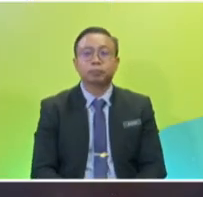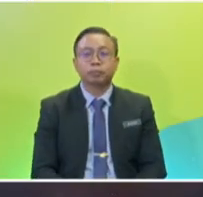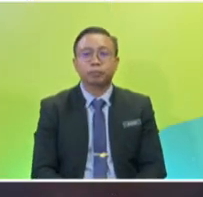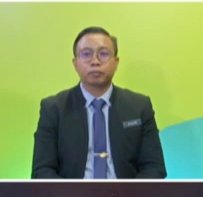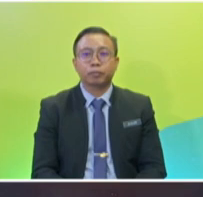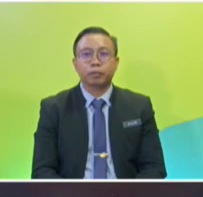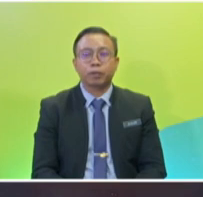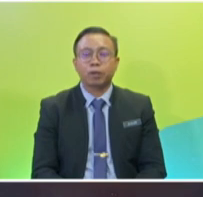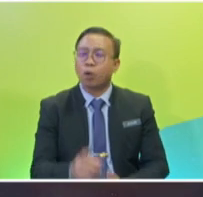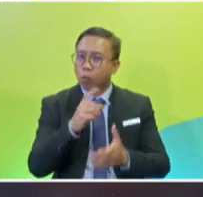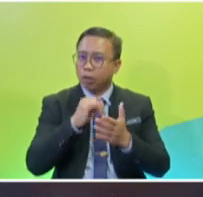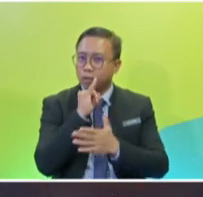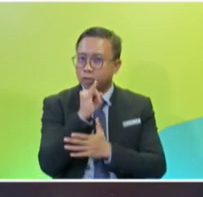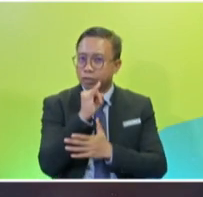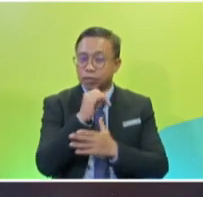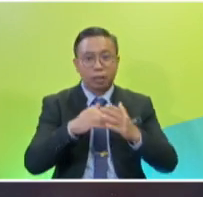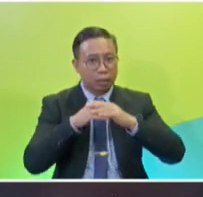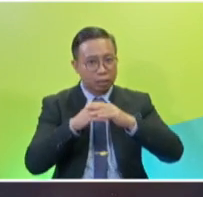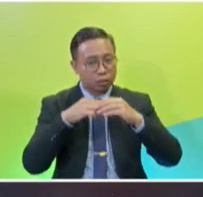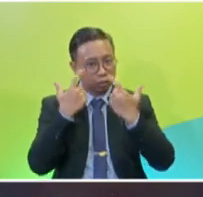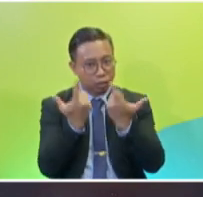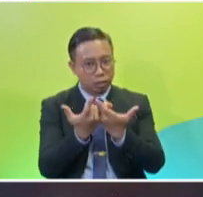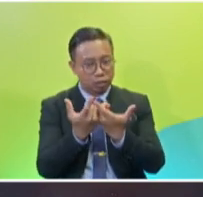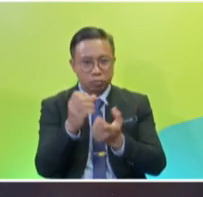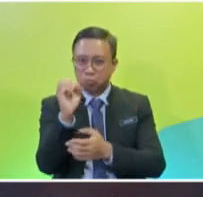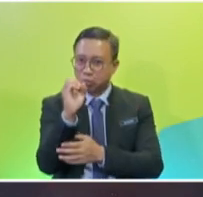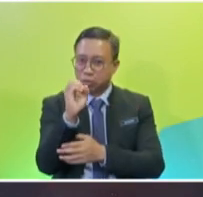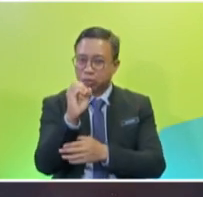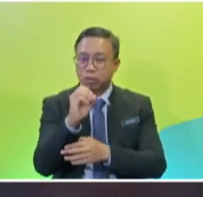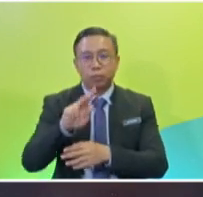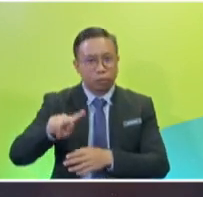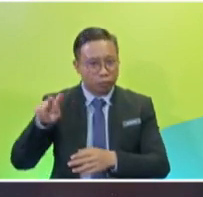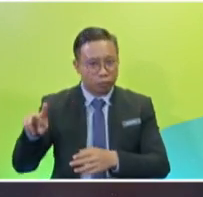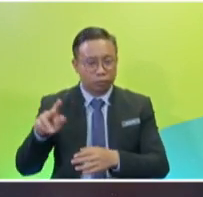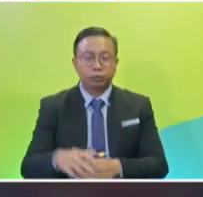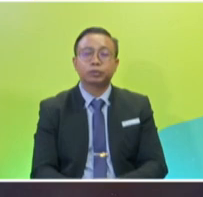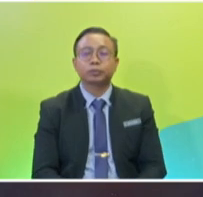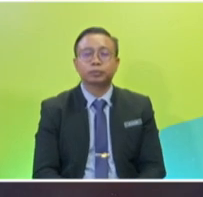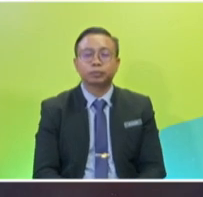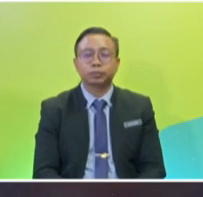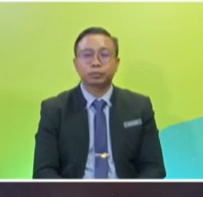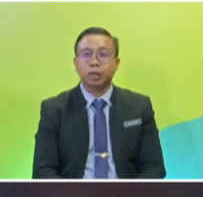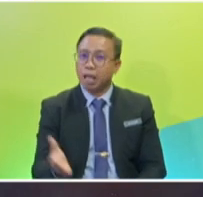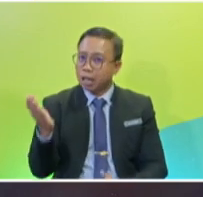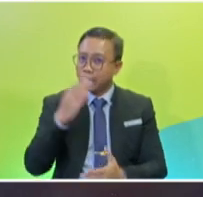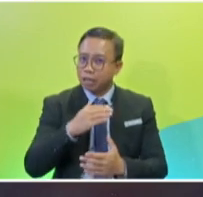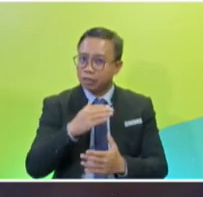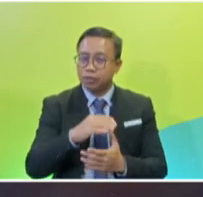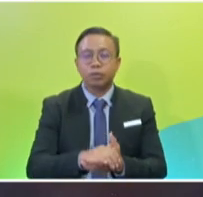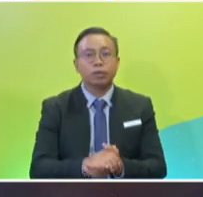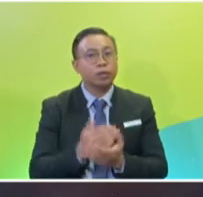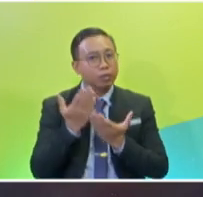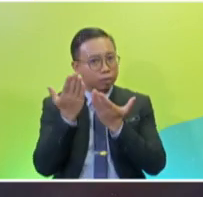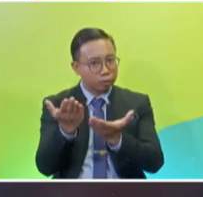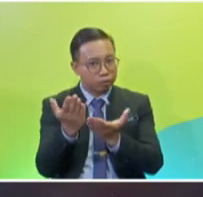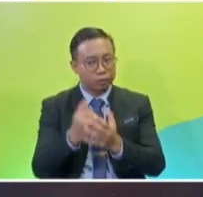Liza. Yes. What is it, an English class without our pupils, right? Definitely, Shafika. Mm-hmm. So, let's have them here on the screen with us.